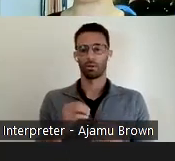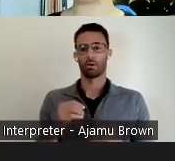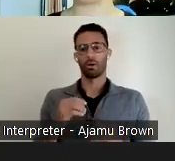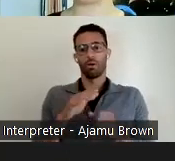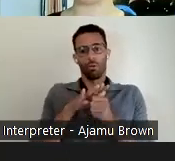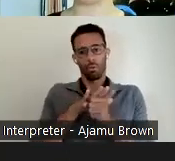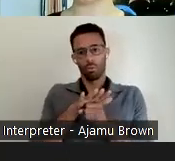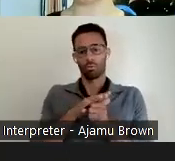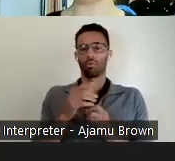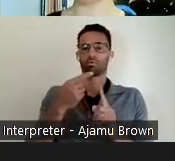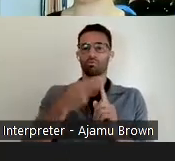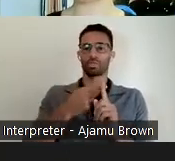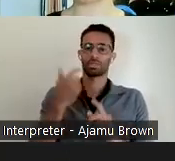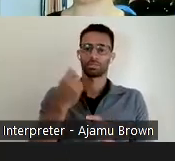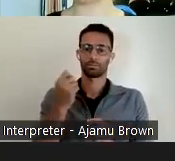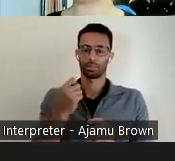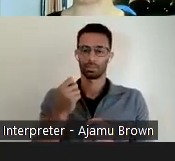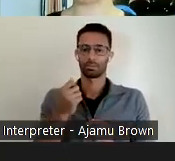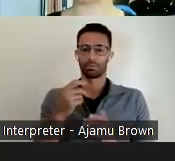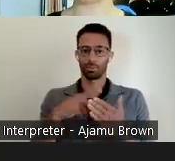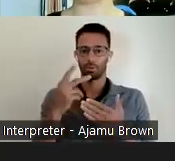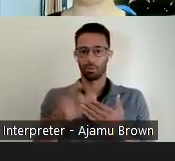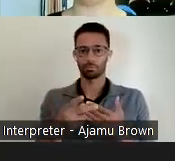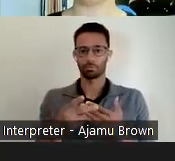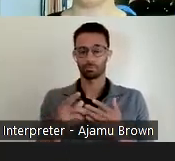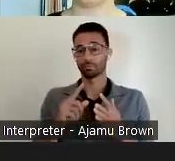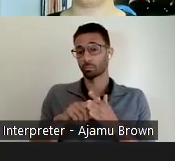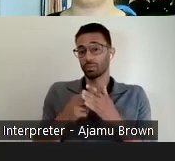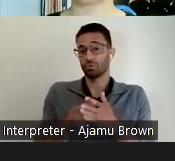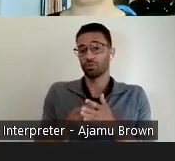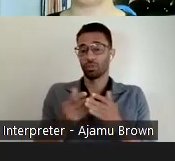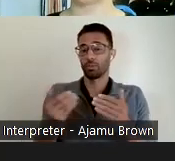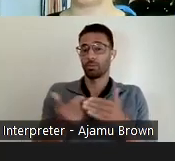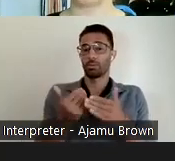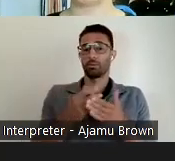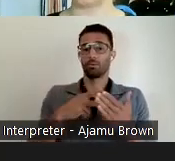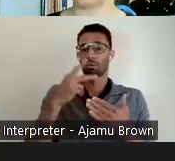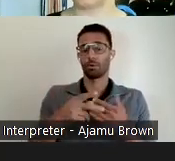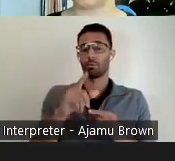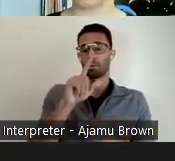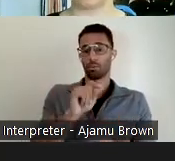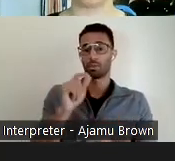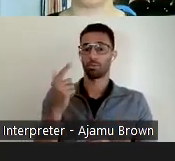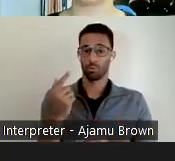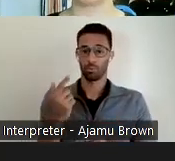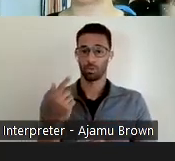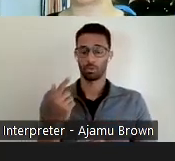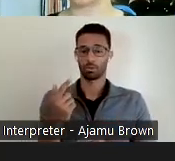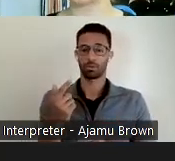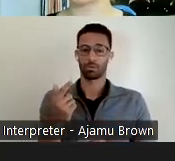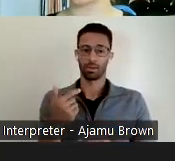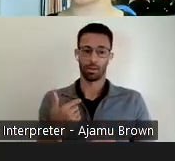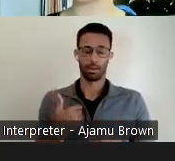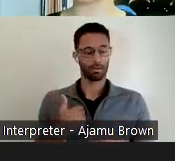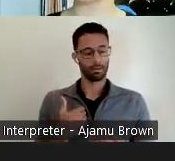pilot program. We started as a pilot program in 2021, and I would say we're